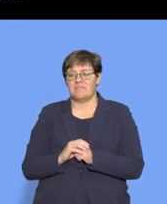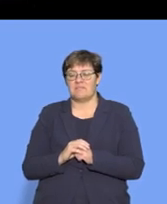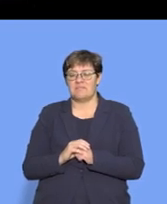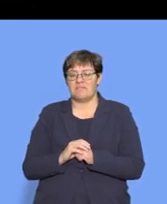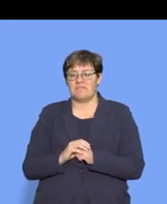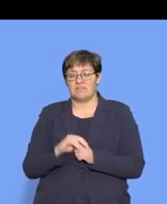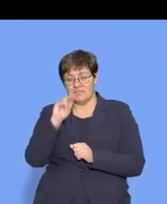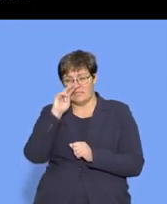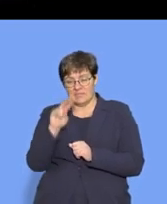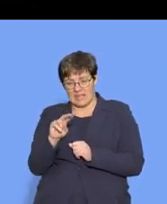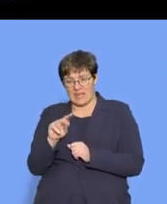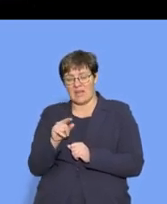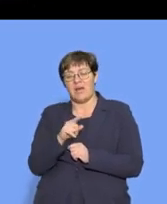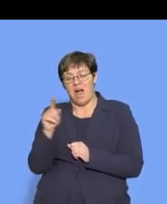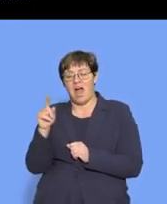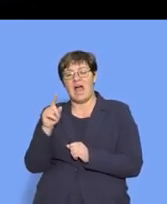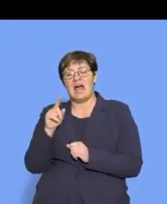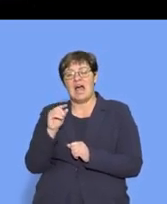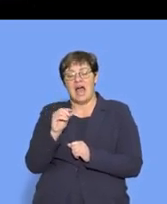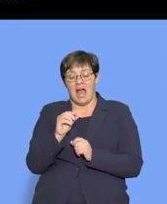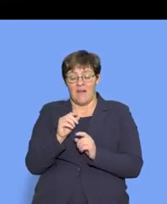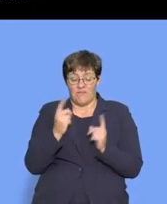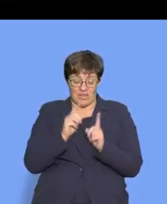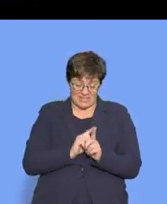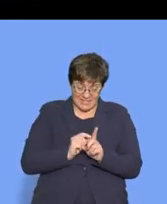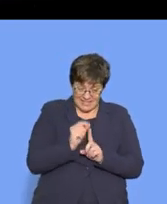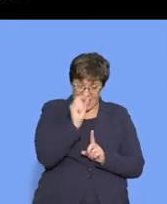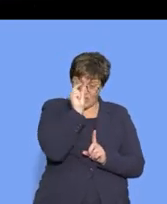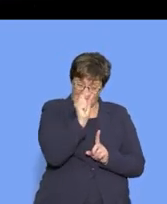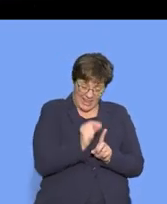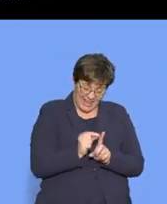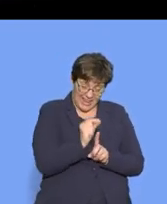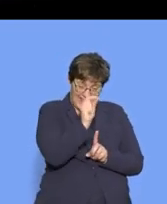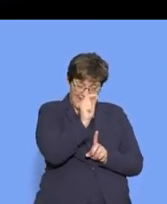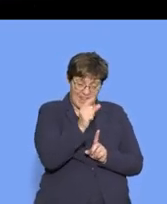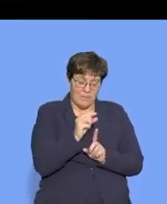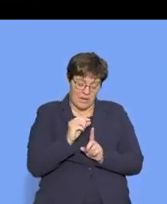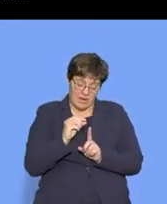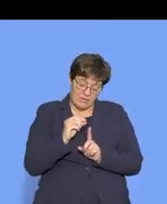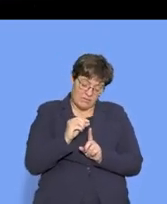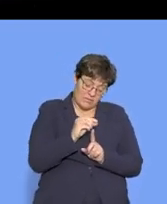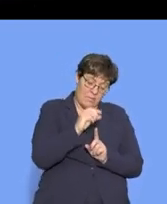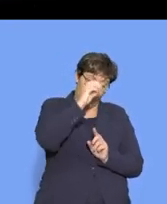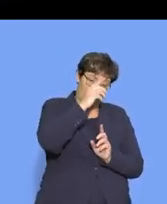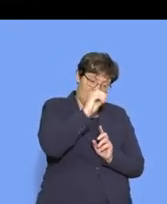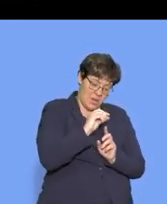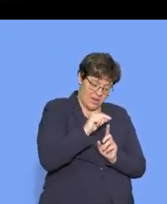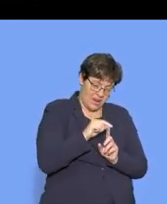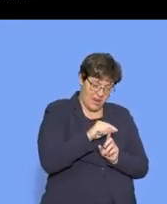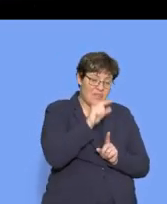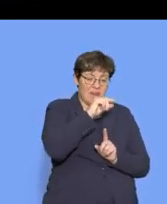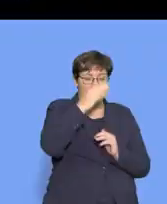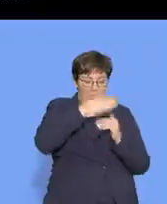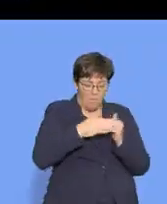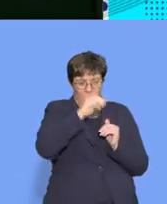And you can see they're all of a different thickness, and that gives you an idea of how much xylem they actually have in